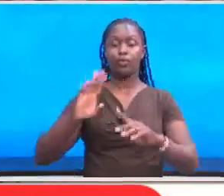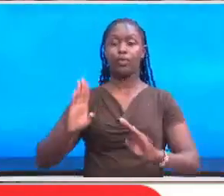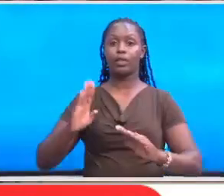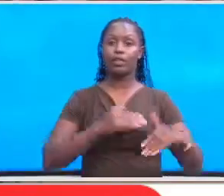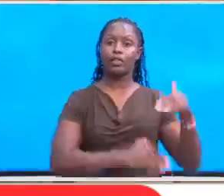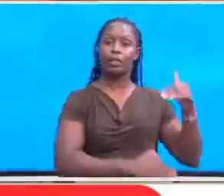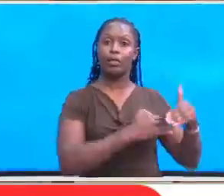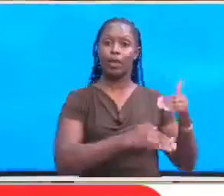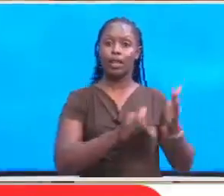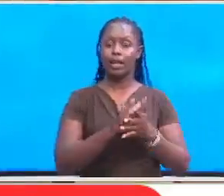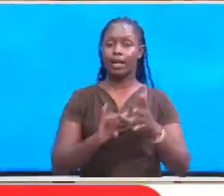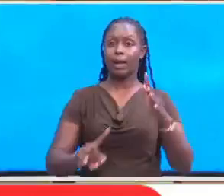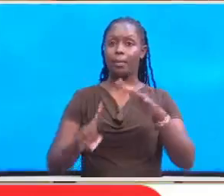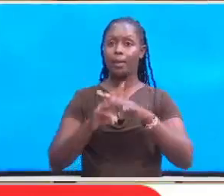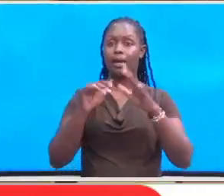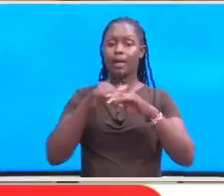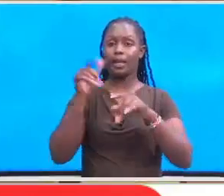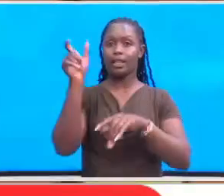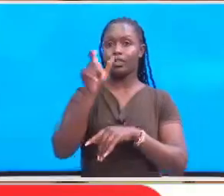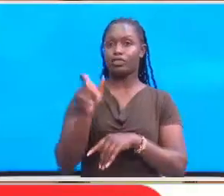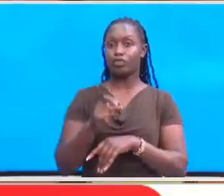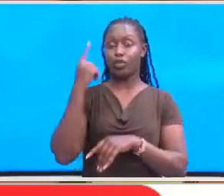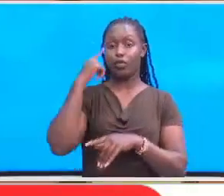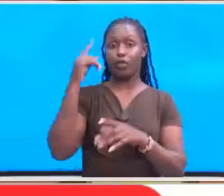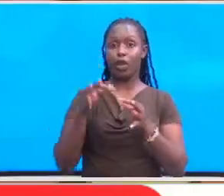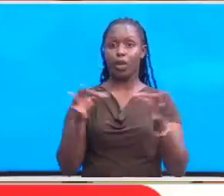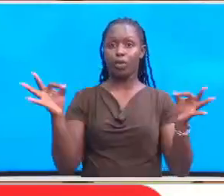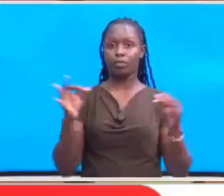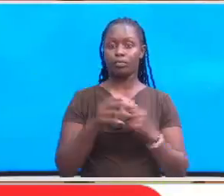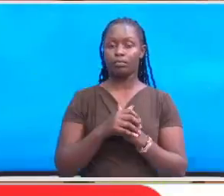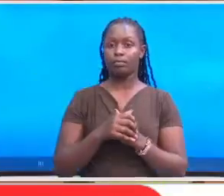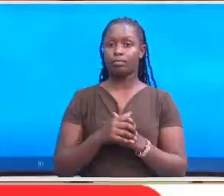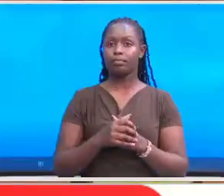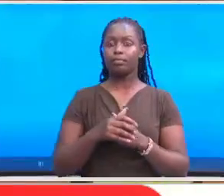for decades. We want the regime in power to suspend any other